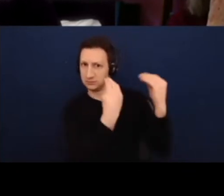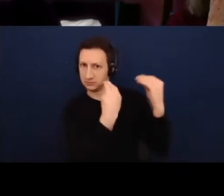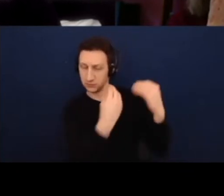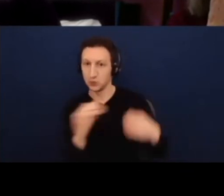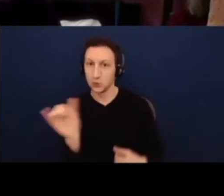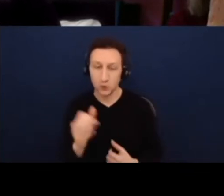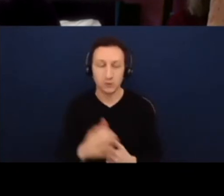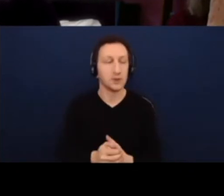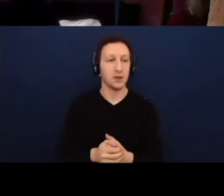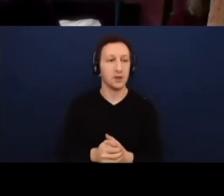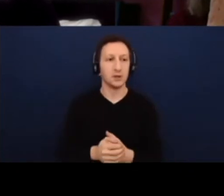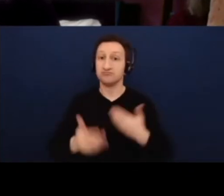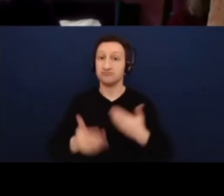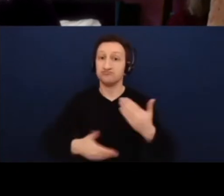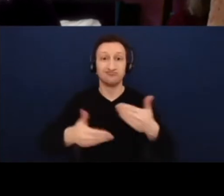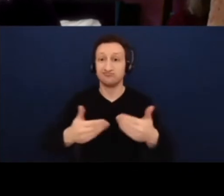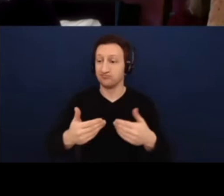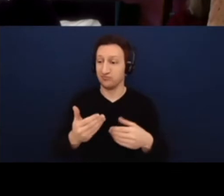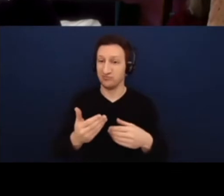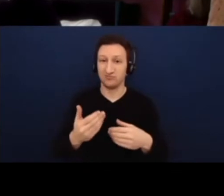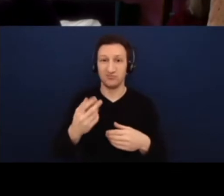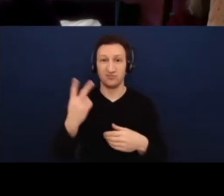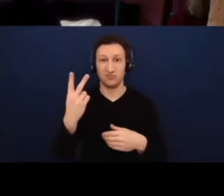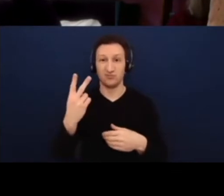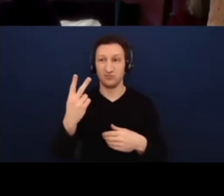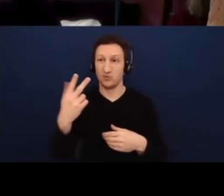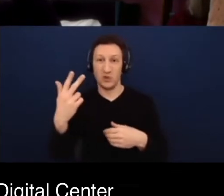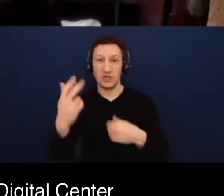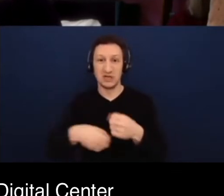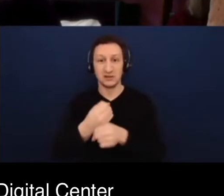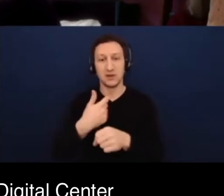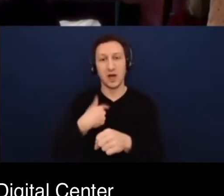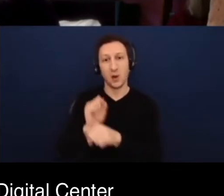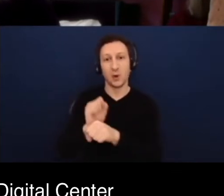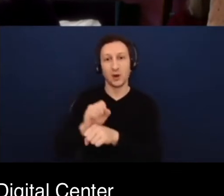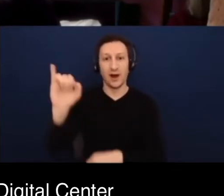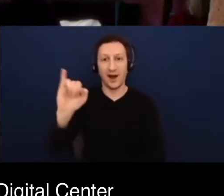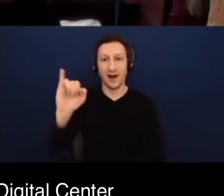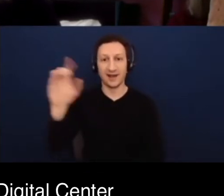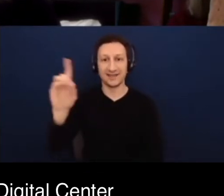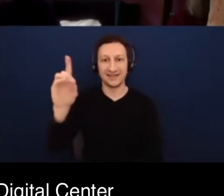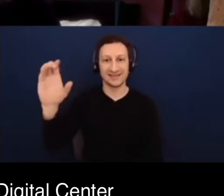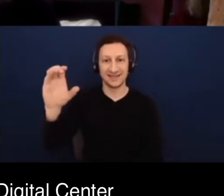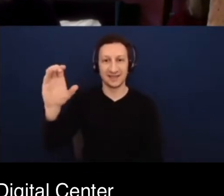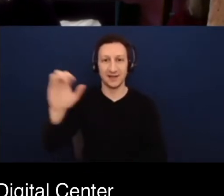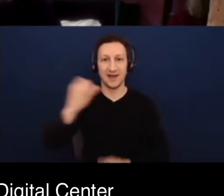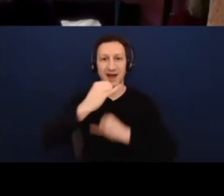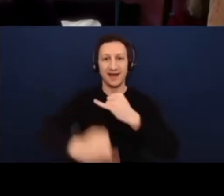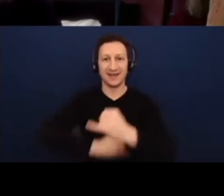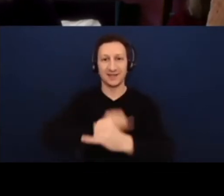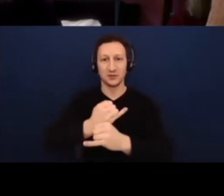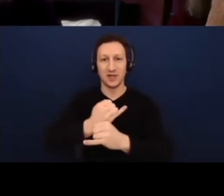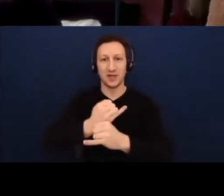the past 2+ years, I've been working at IDC, International Digital Center here in New York City.